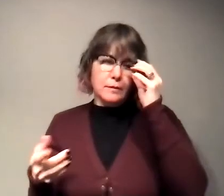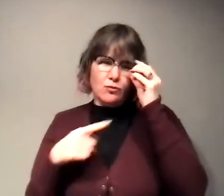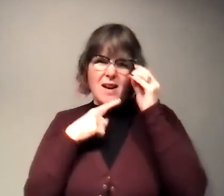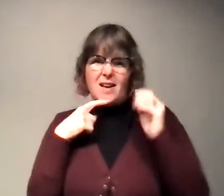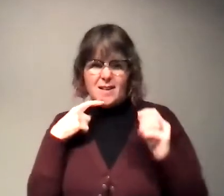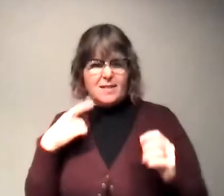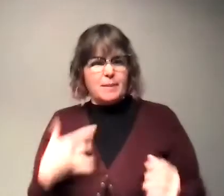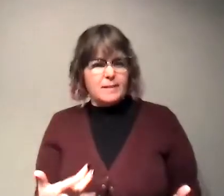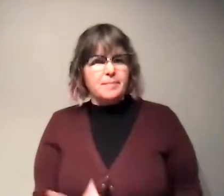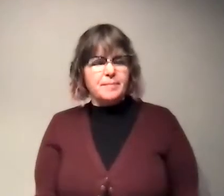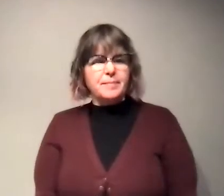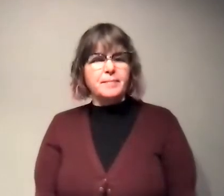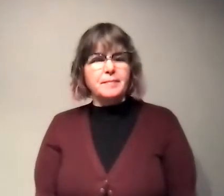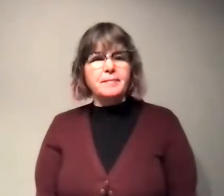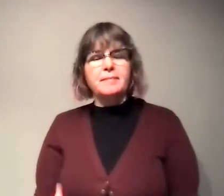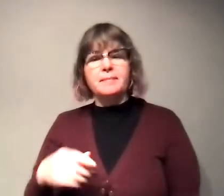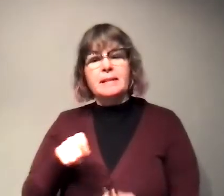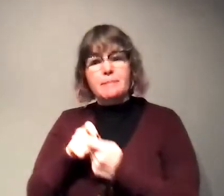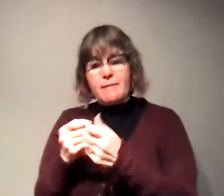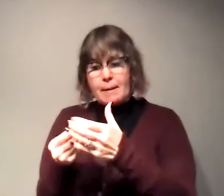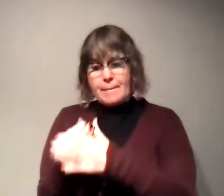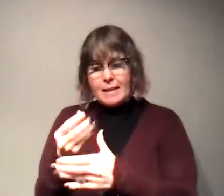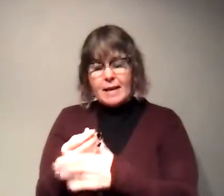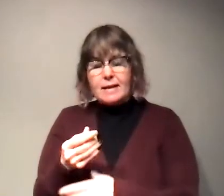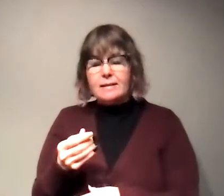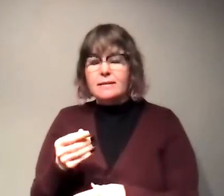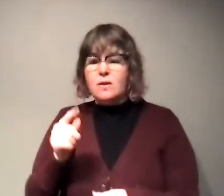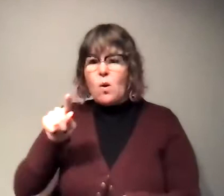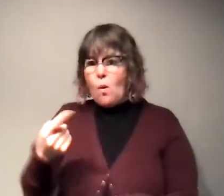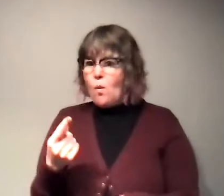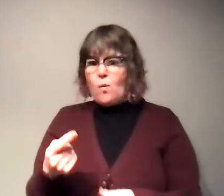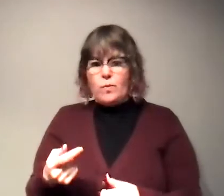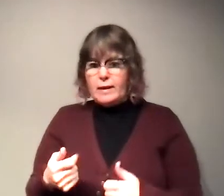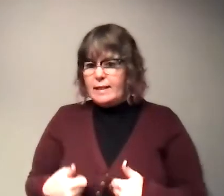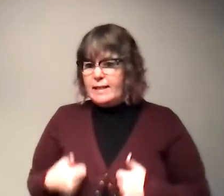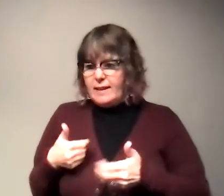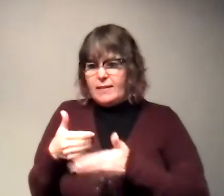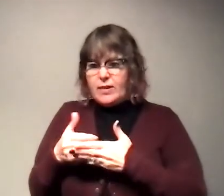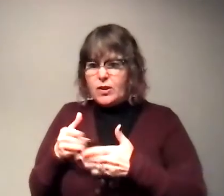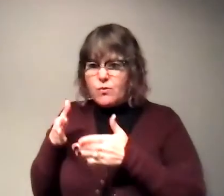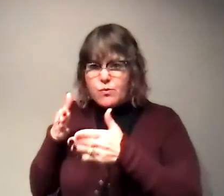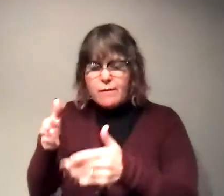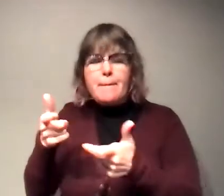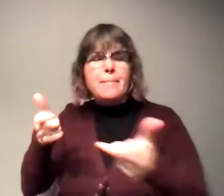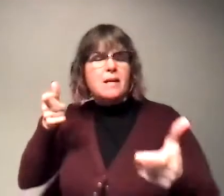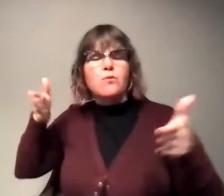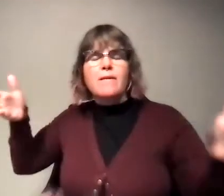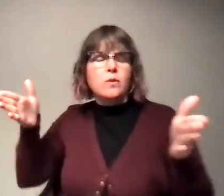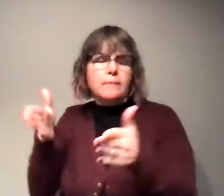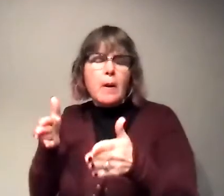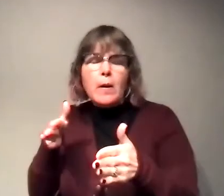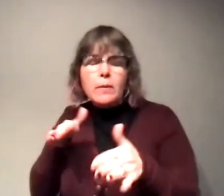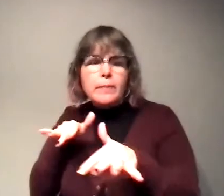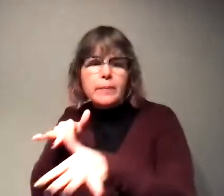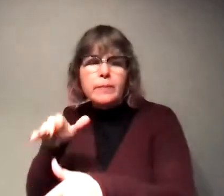dry. And so there are certain plants that can only live right next to streams, either big rivers or small creeks, doesn't